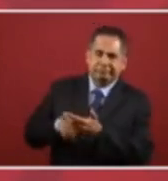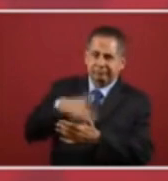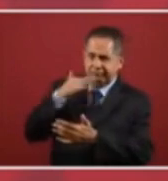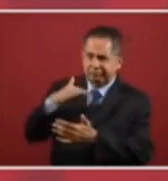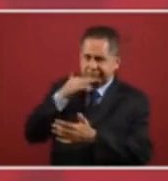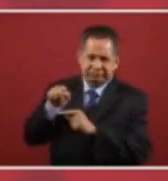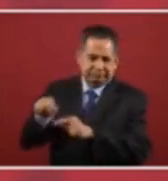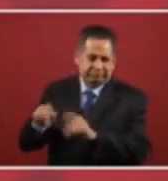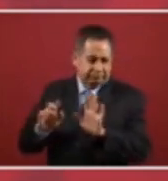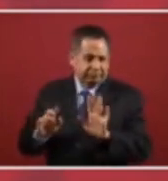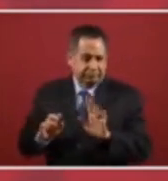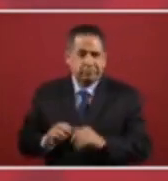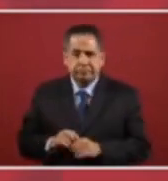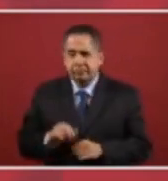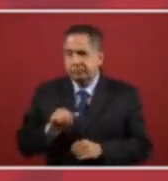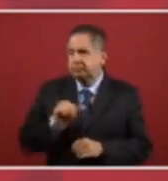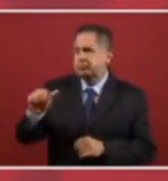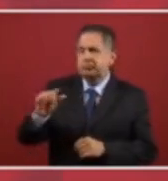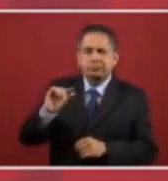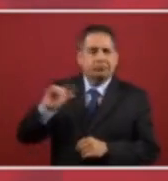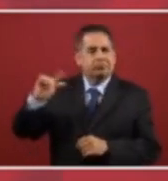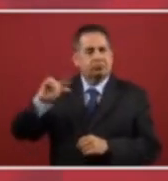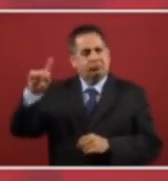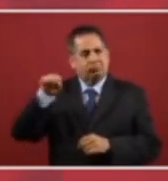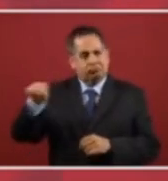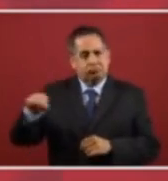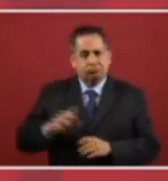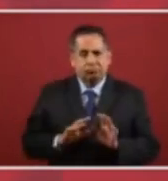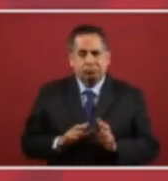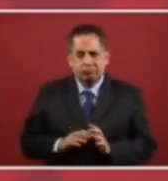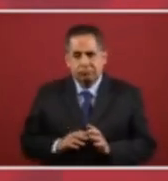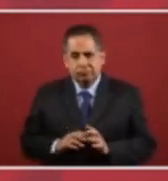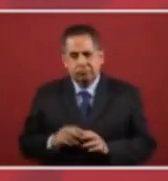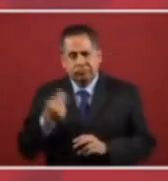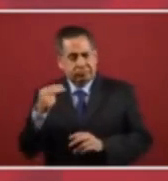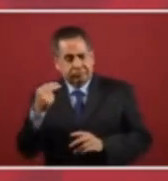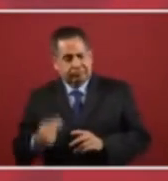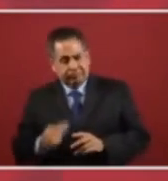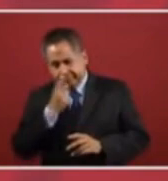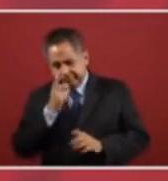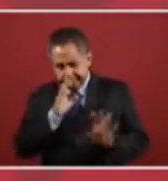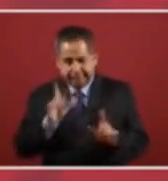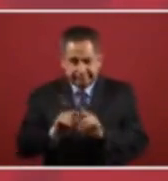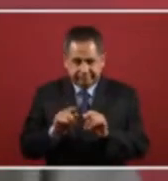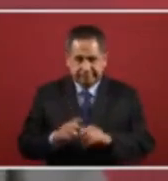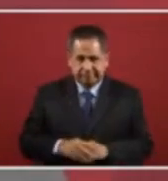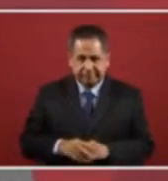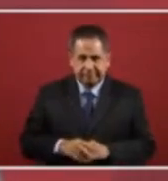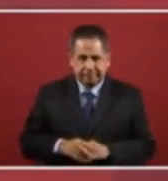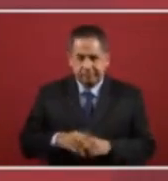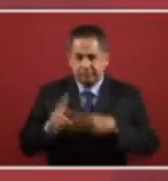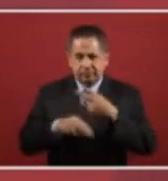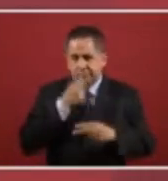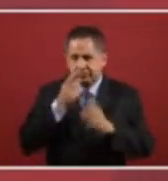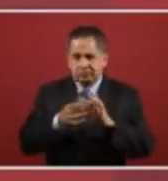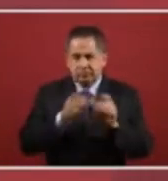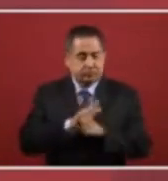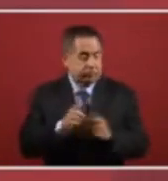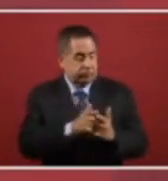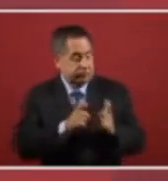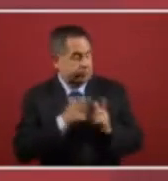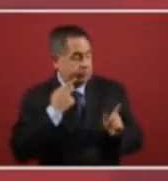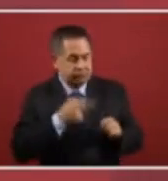of acts of corruption to authorities, and I'm not even going to mention the names, and nor am I